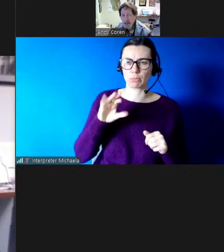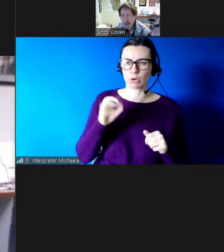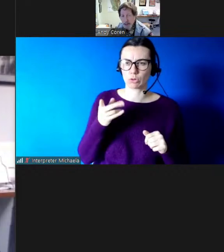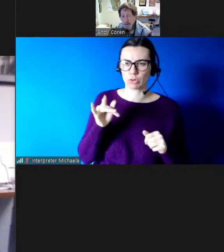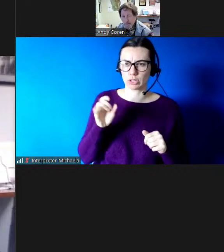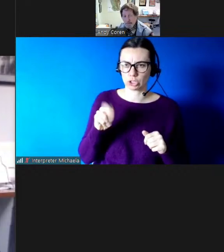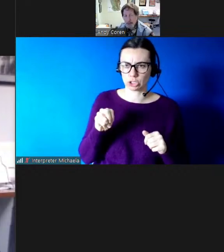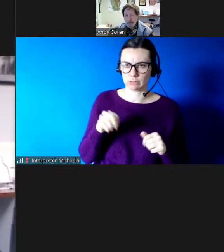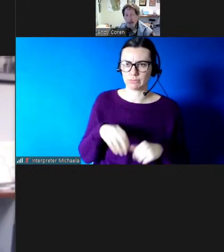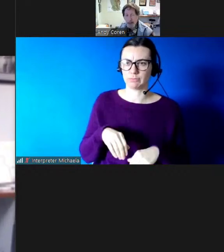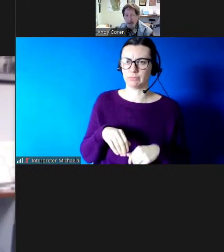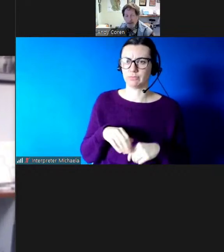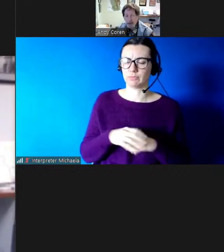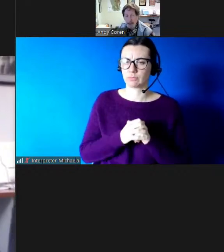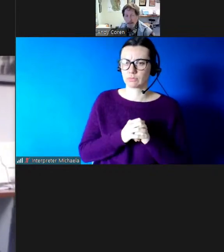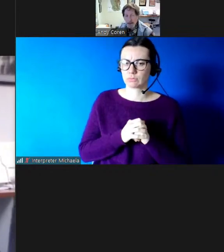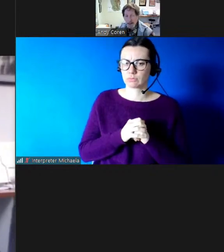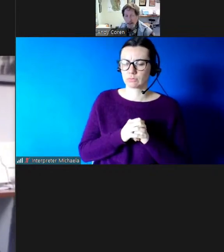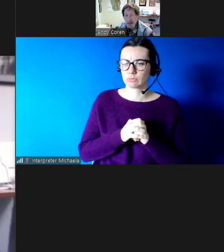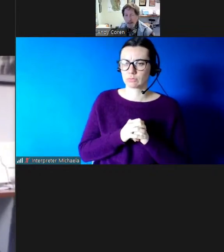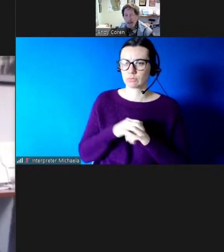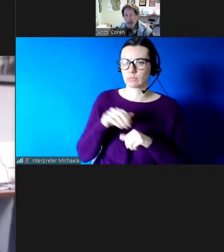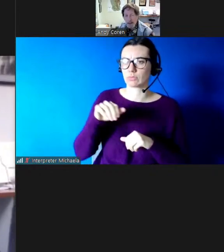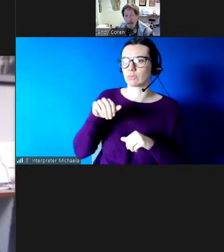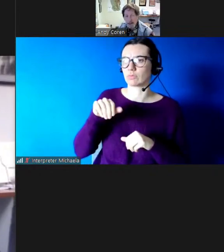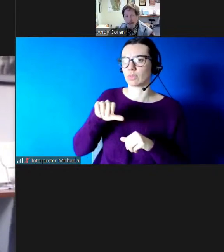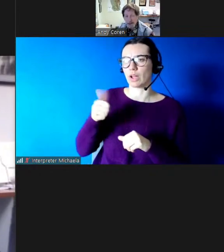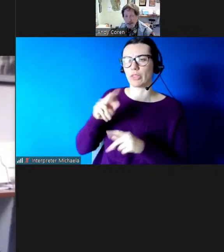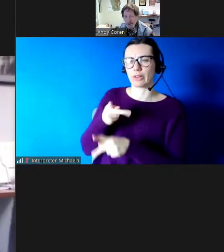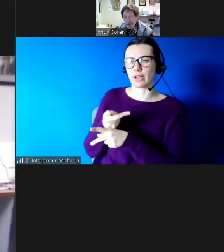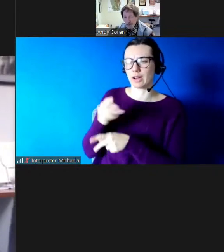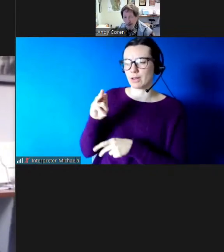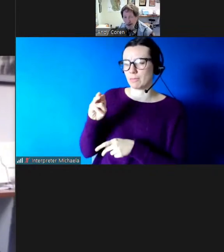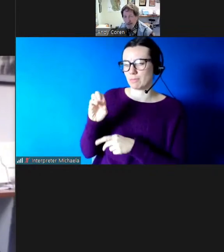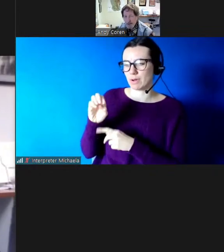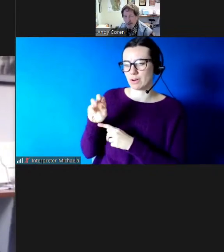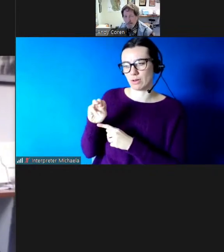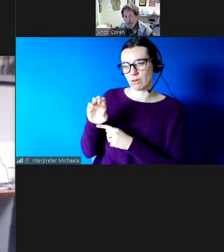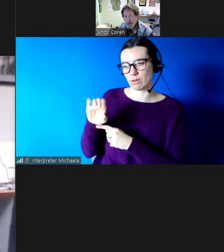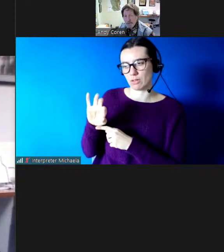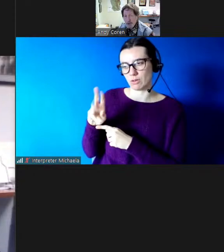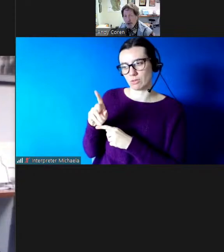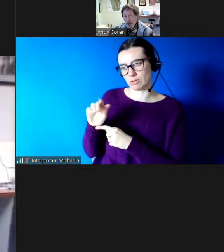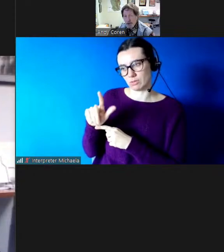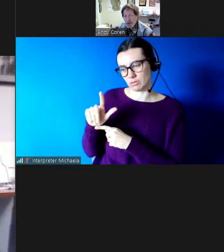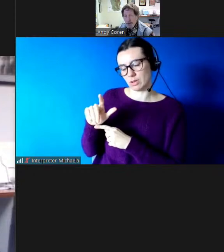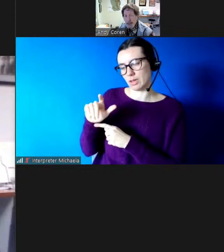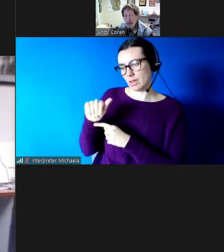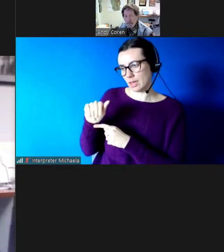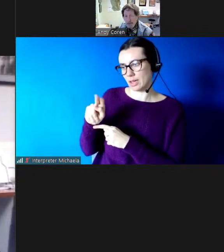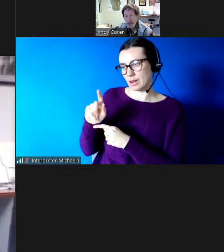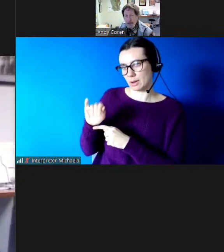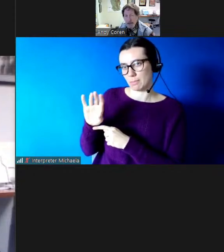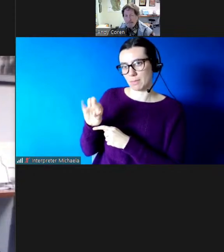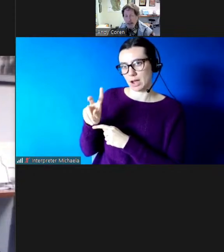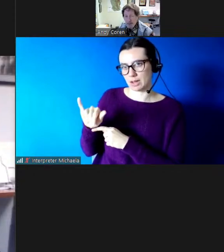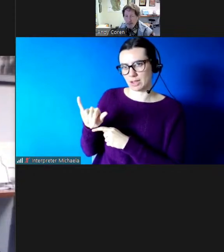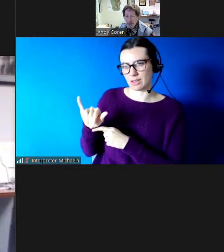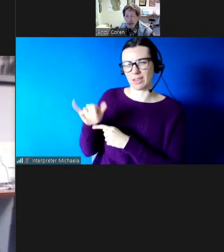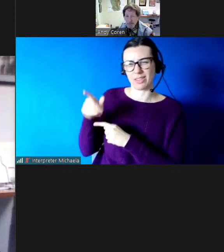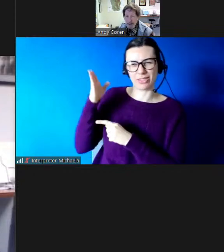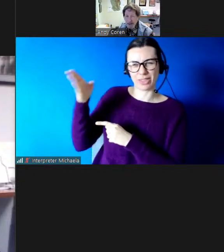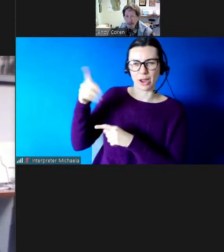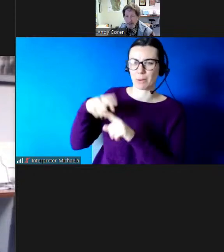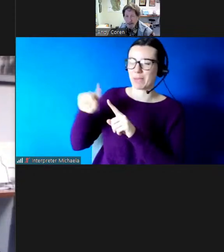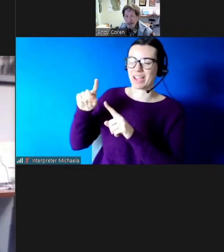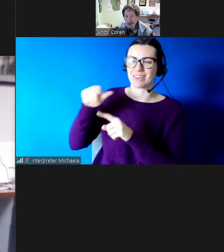subcutaneous monoclonal antibody, is still there, but deliveries will halt to California, and we